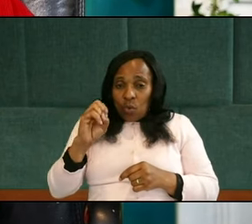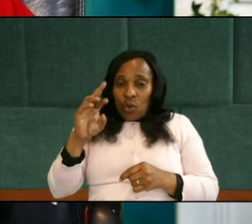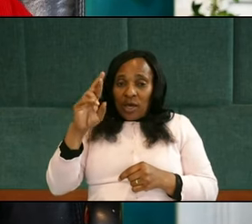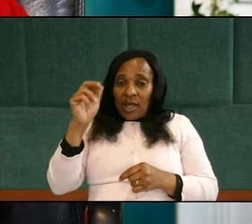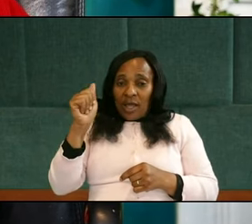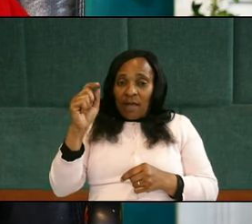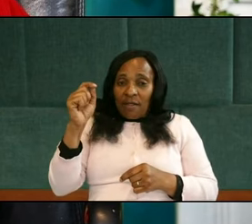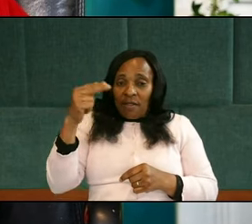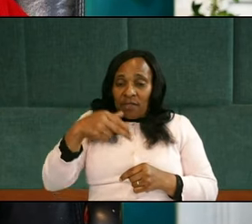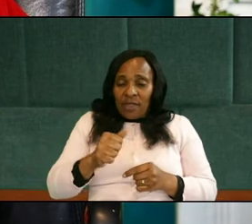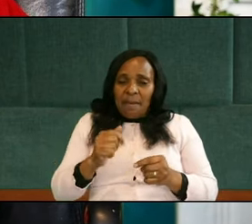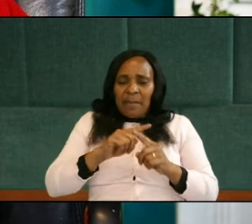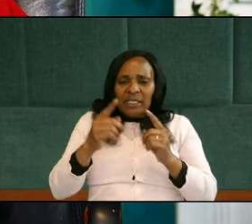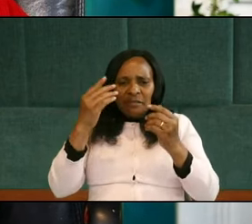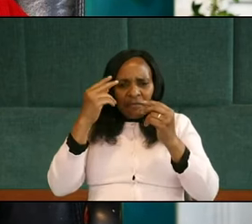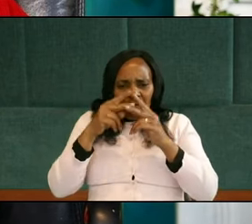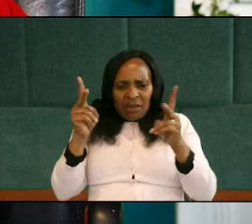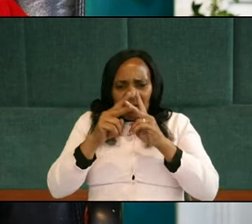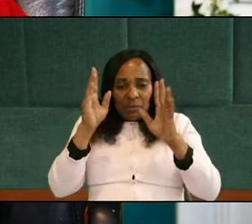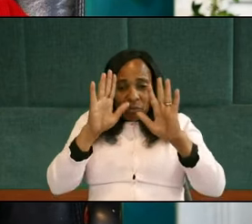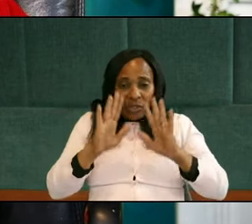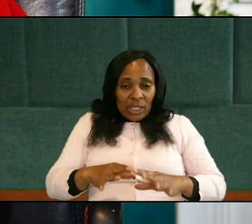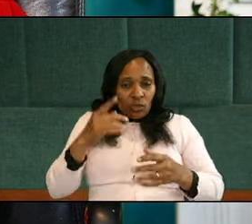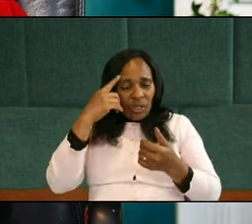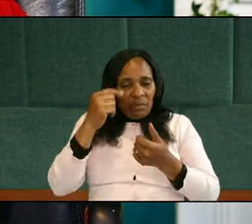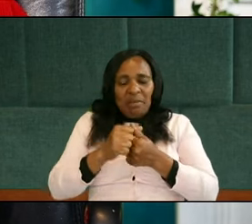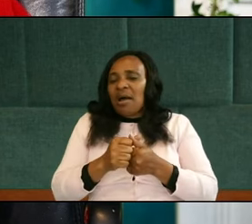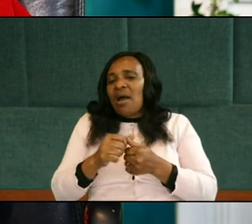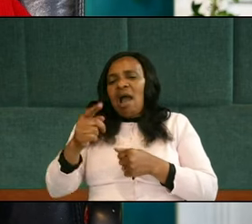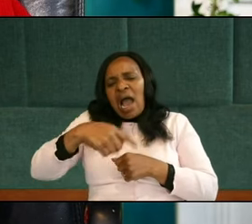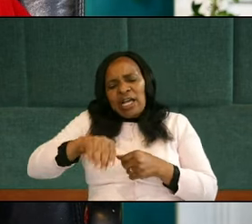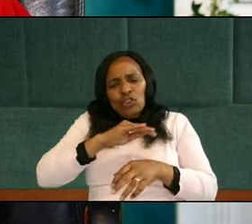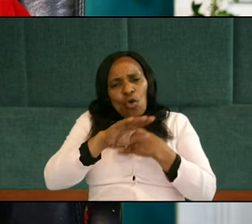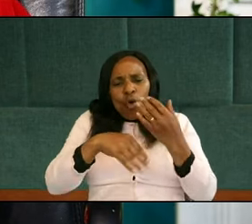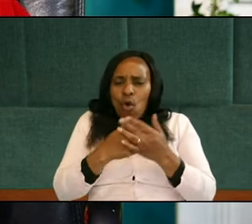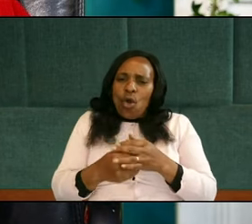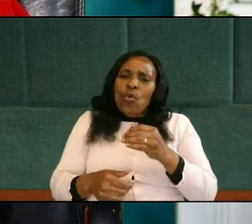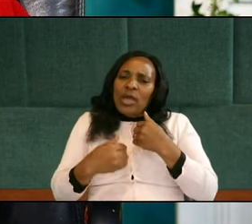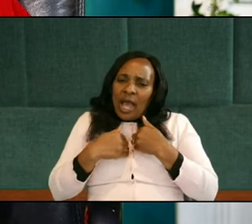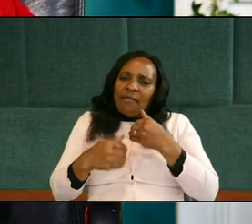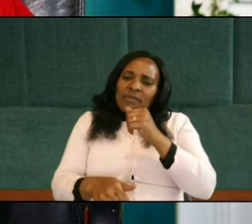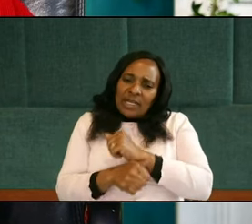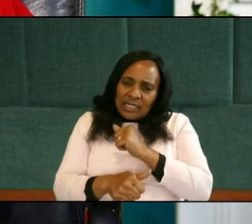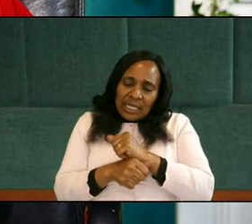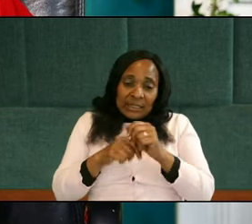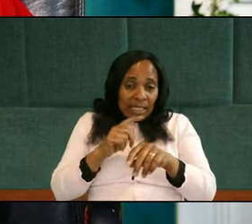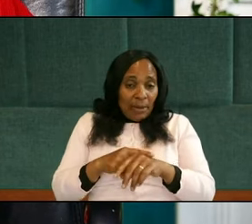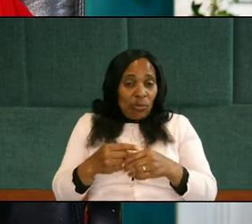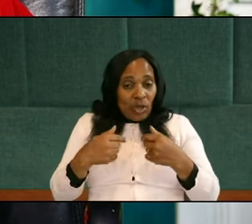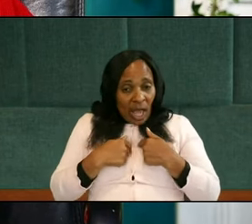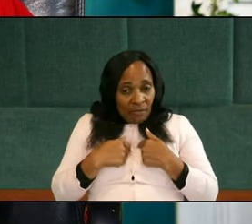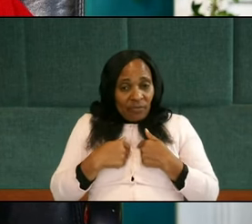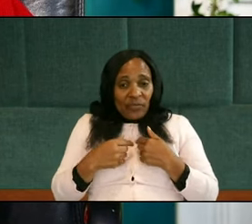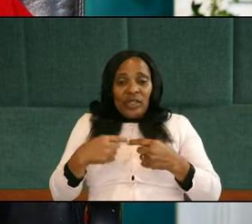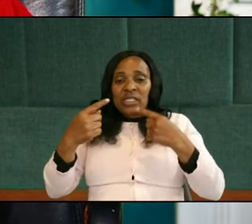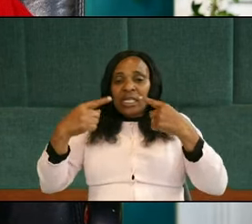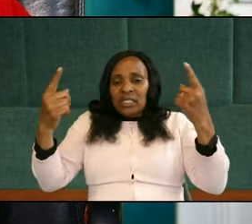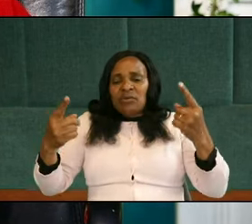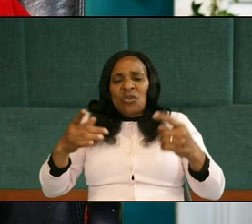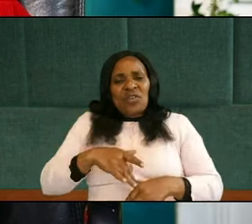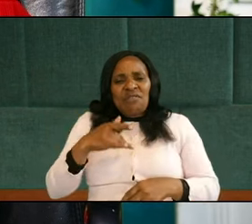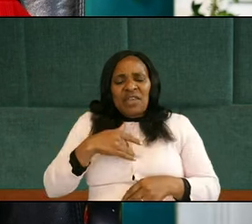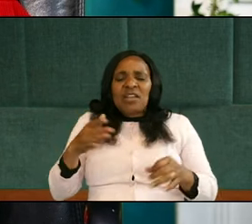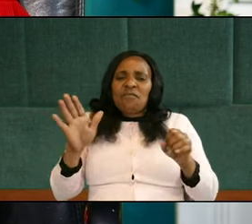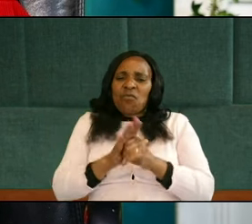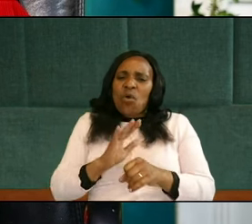So it's important for us to realize that we are actually at risk when we are successful of feeling like we are so full